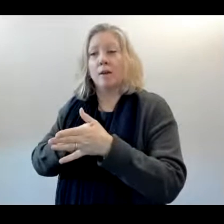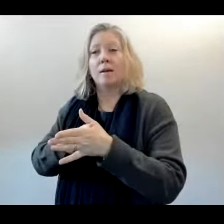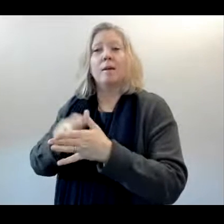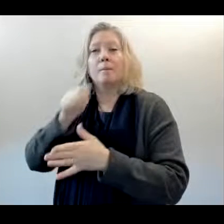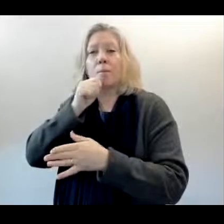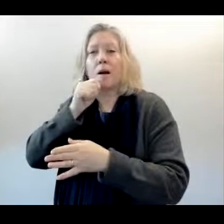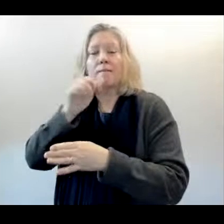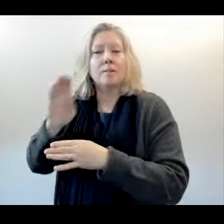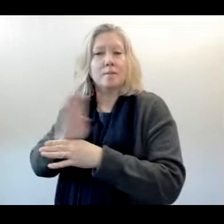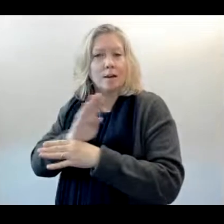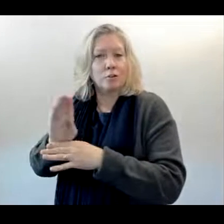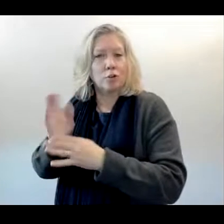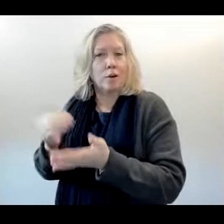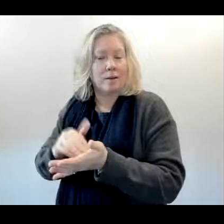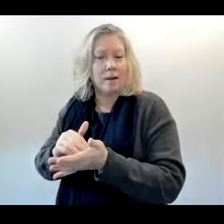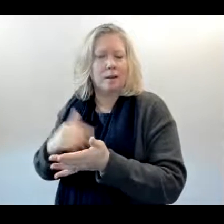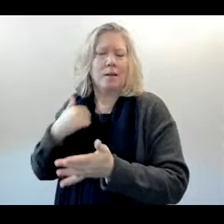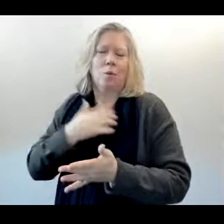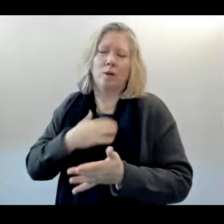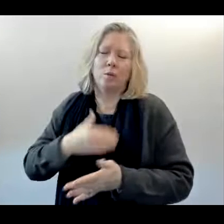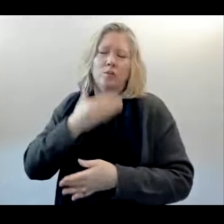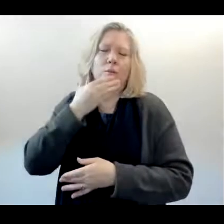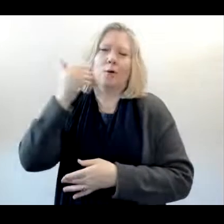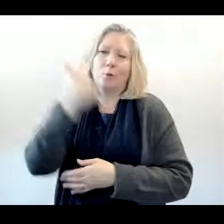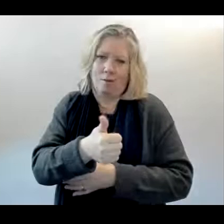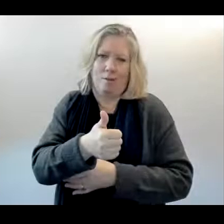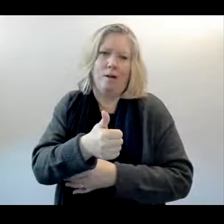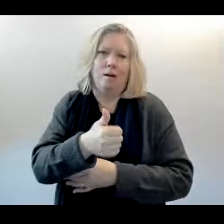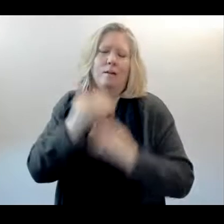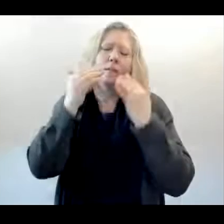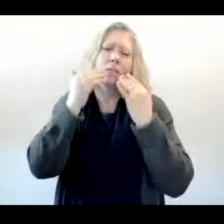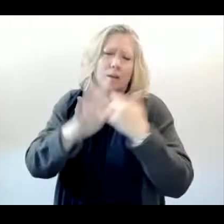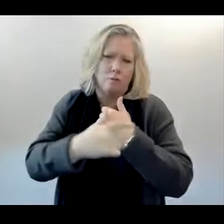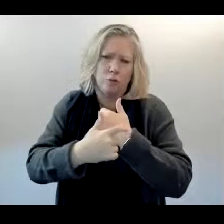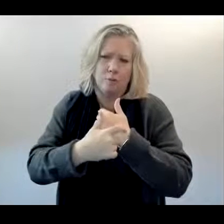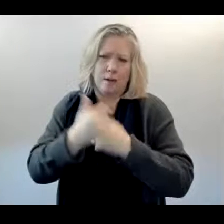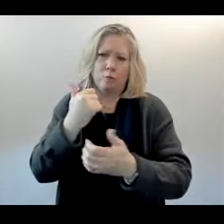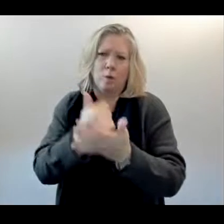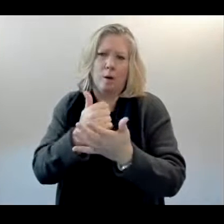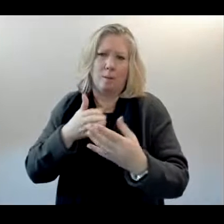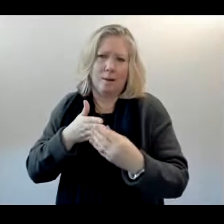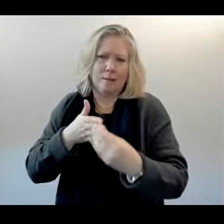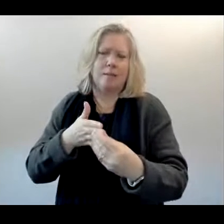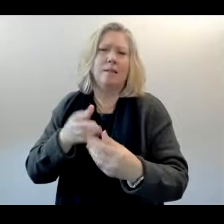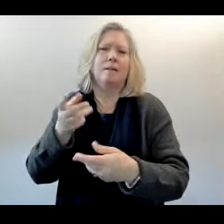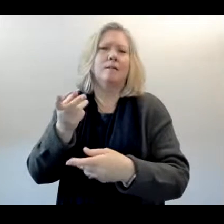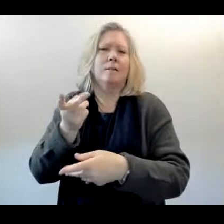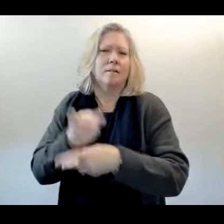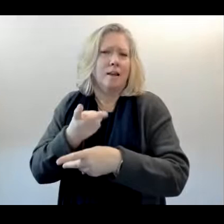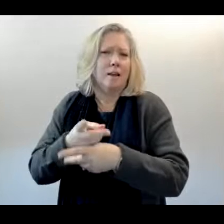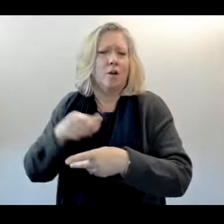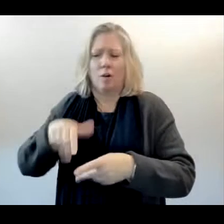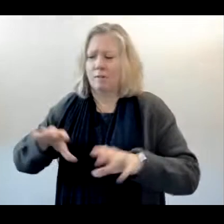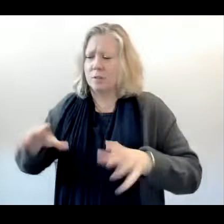but the best and thank him for the time in which he was able to help and steward the organization.